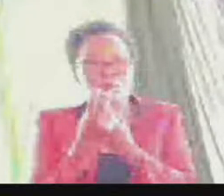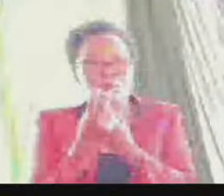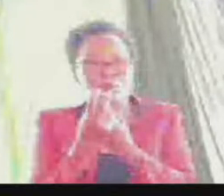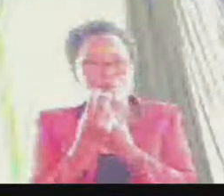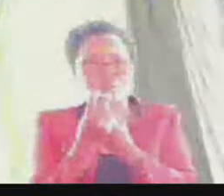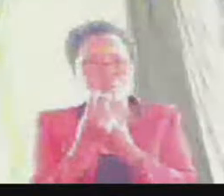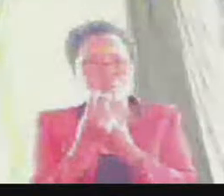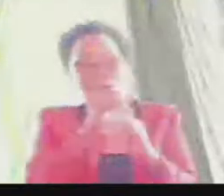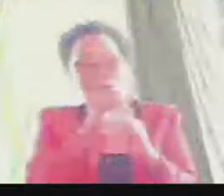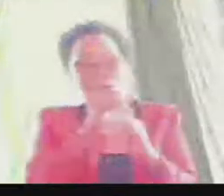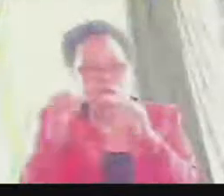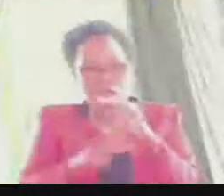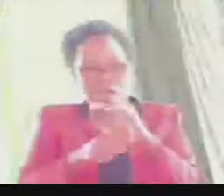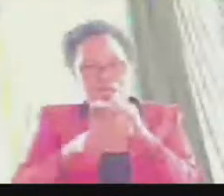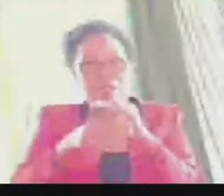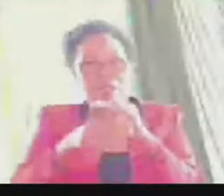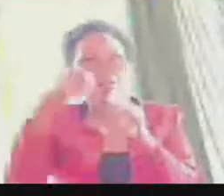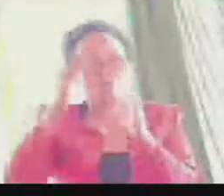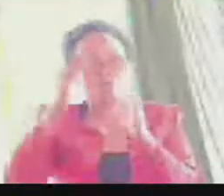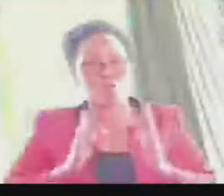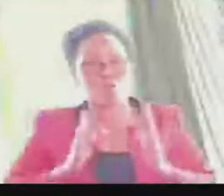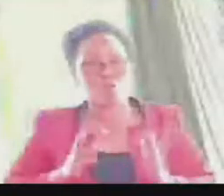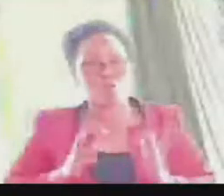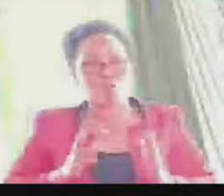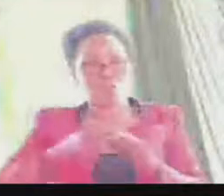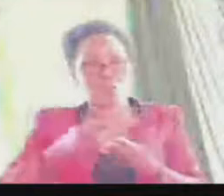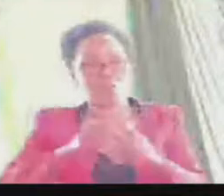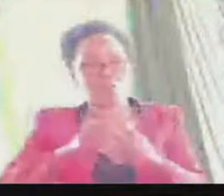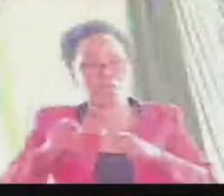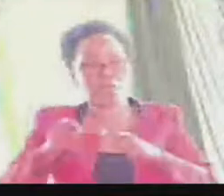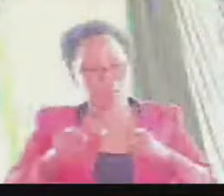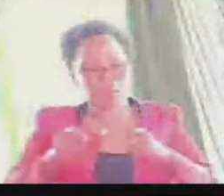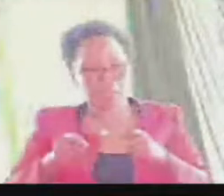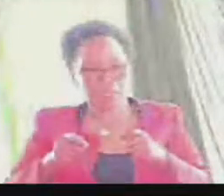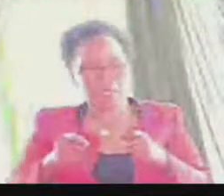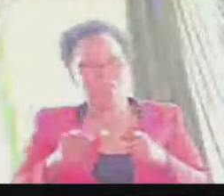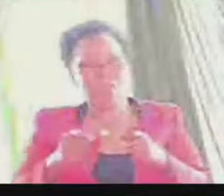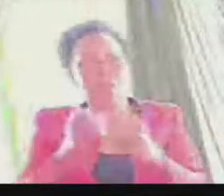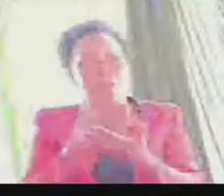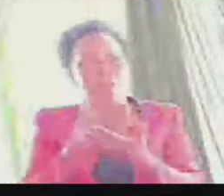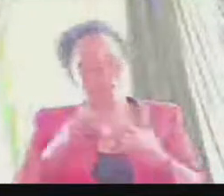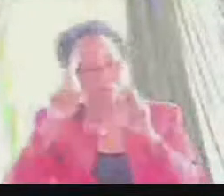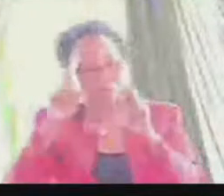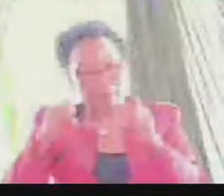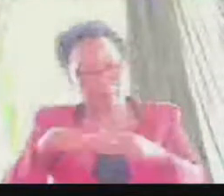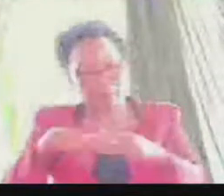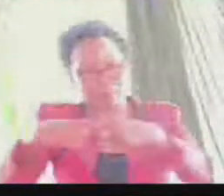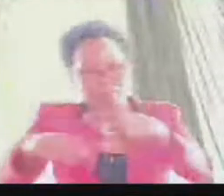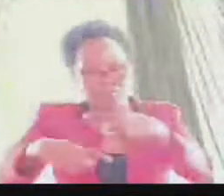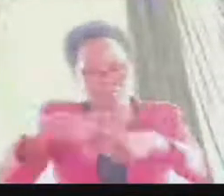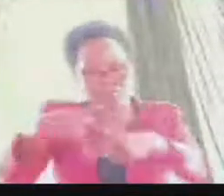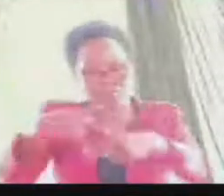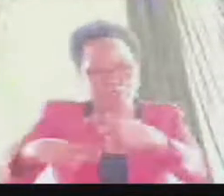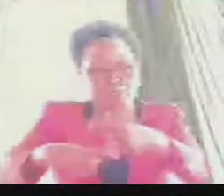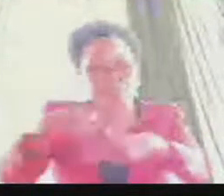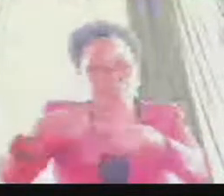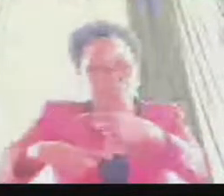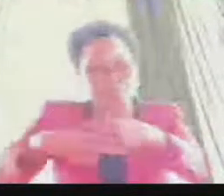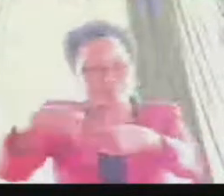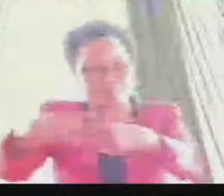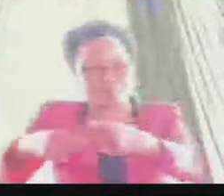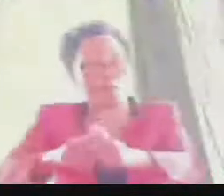the human resource management, things have to grind the way justice grinds slowly. You